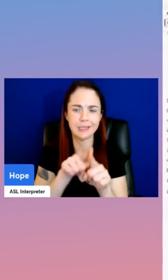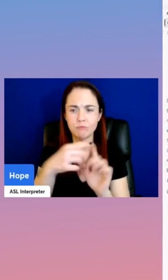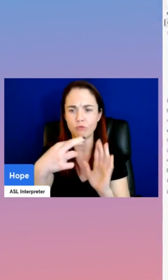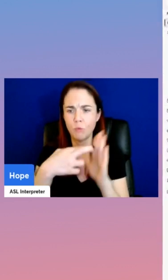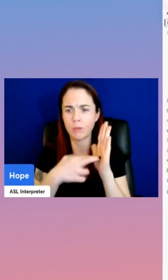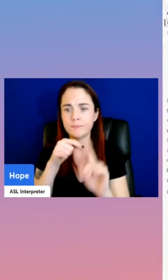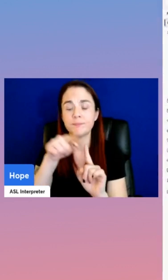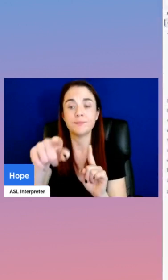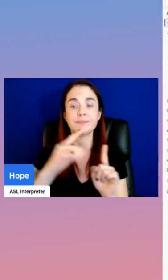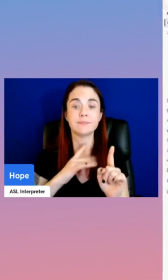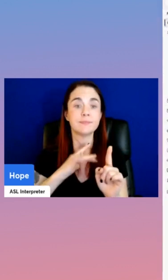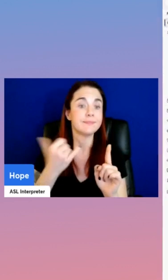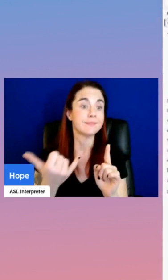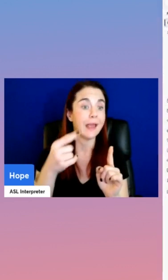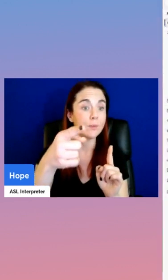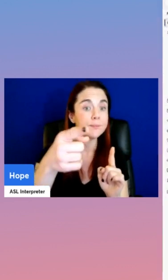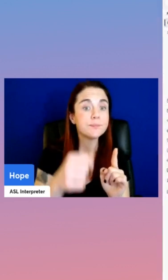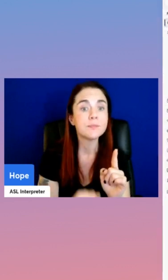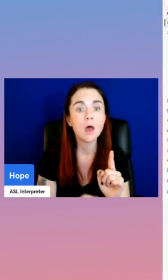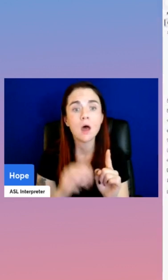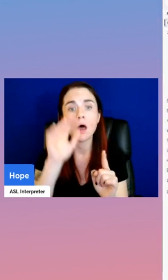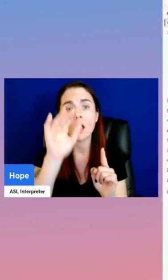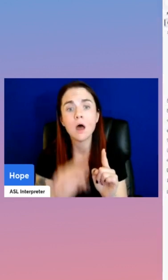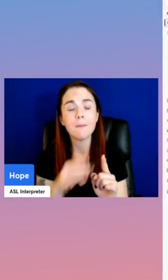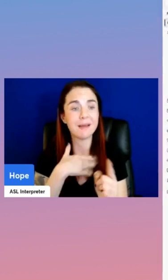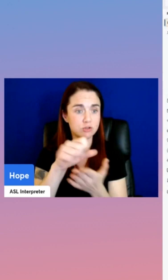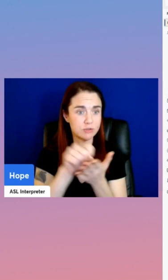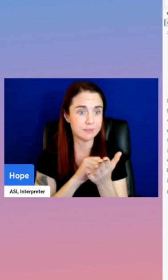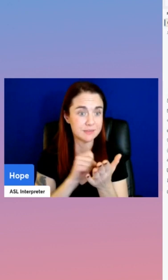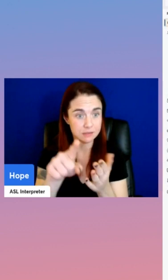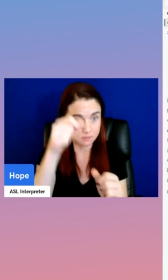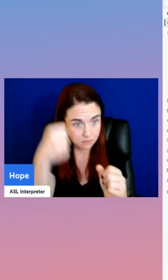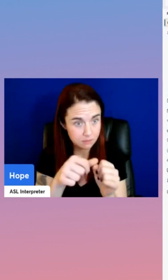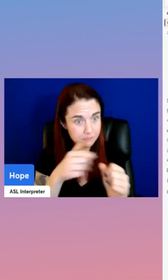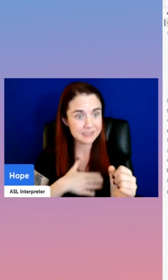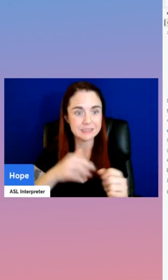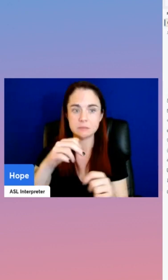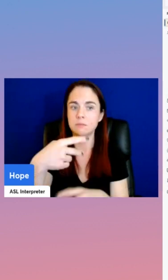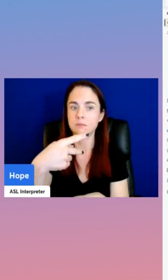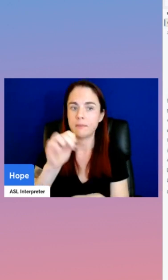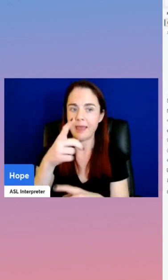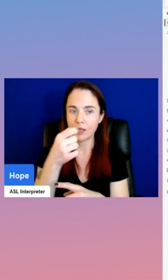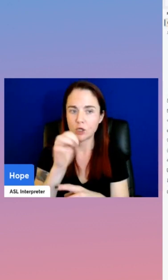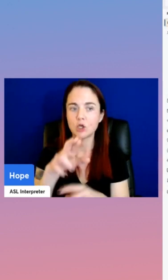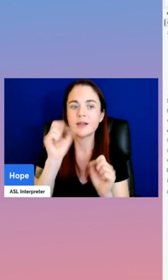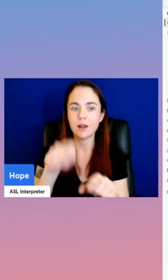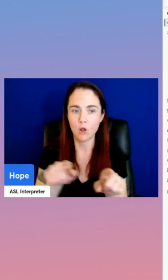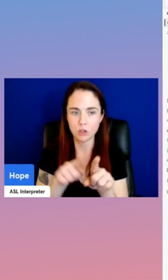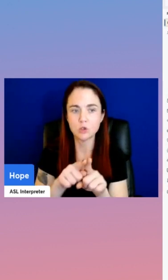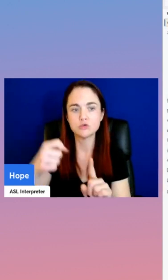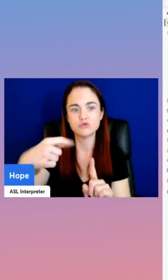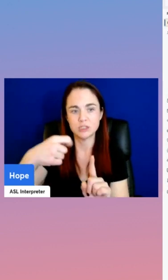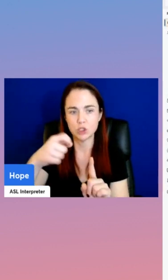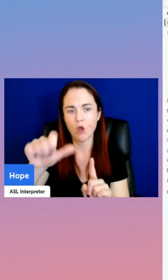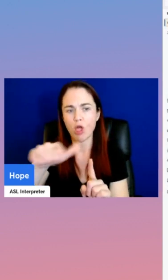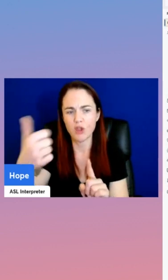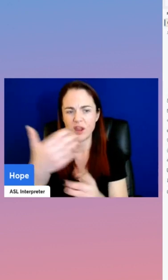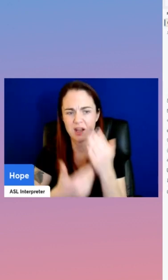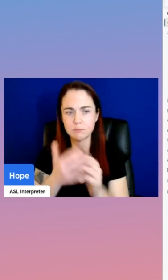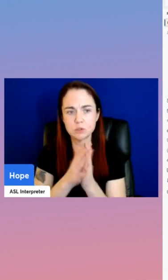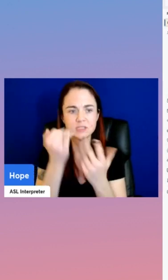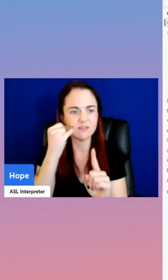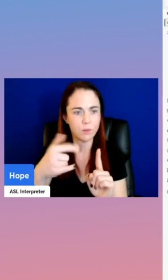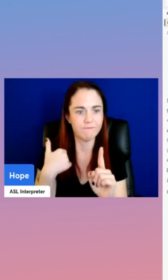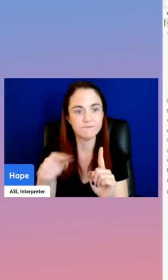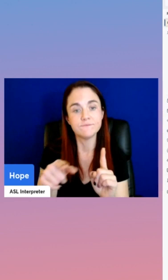Of course, here I'm talking about shell scripts, but keep in mind that Packer can also trigger Ansible playbooks in case you have those handy. So after we